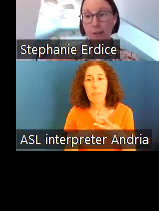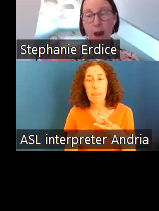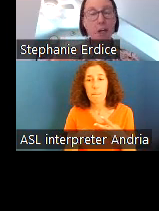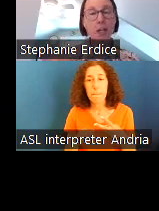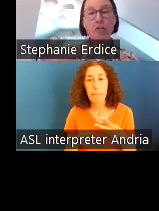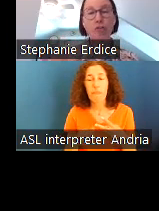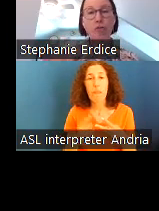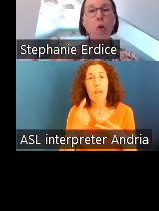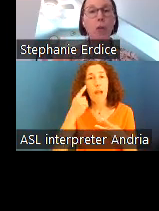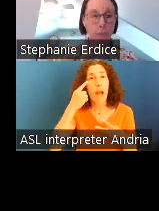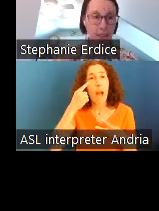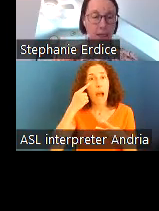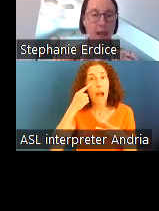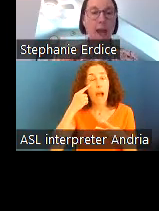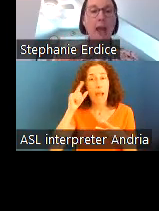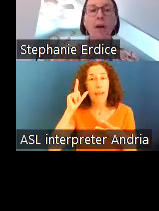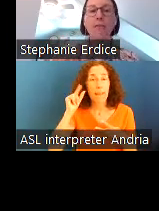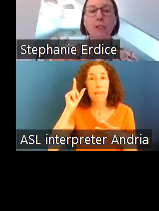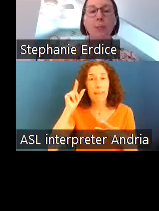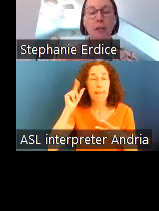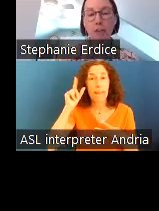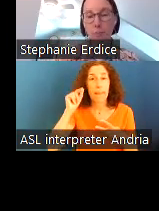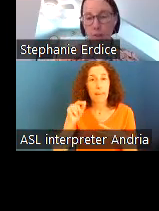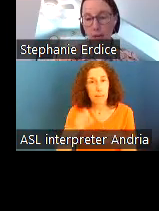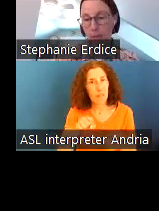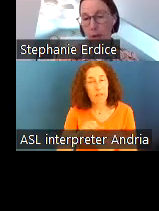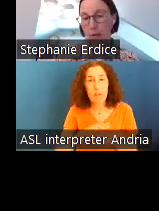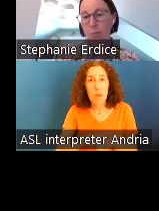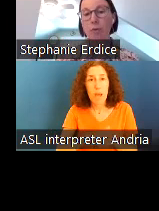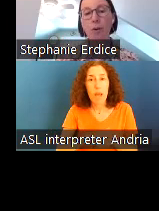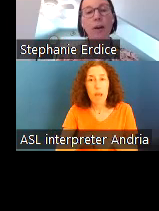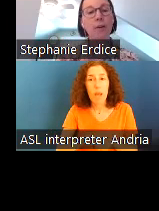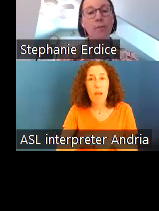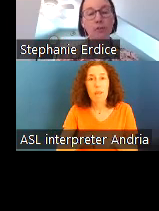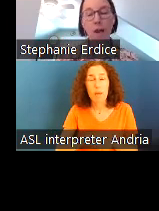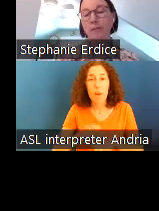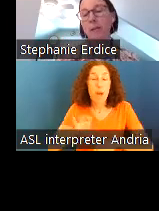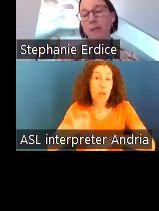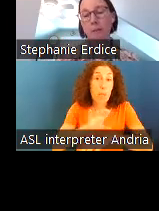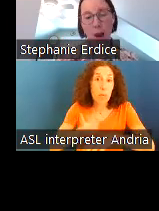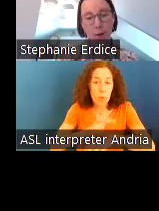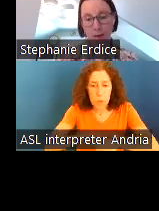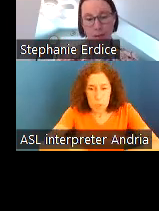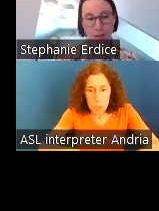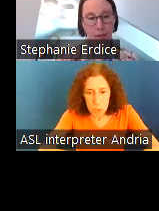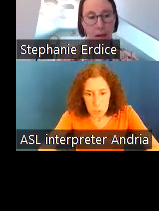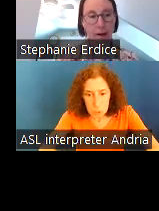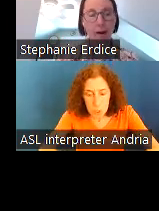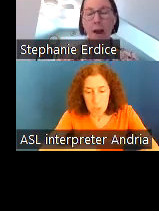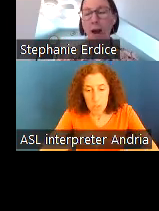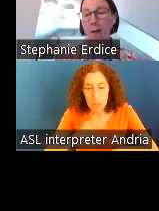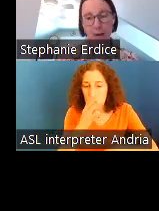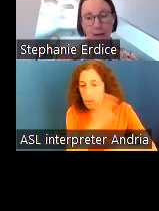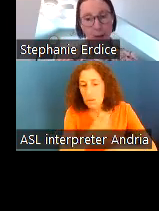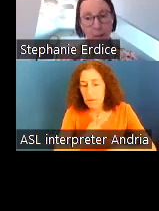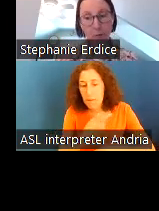start twitching uncontrollably if I've been spending too much time at my computer, if I'm stressed, if I'm not practicing good